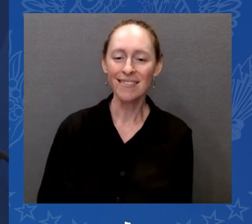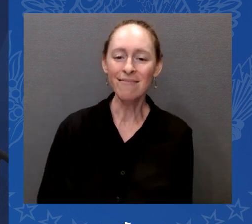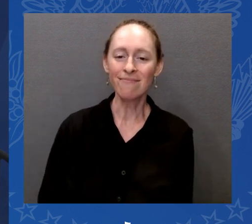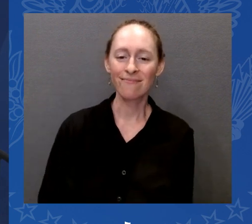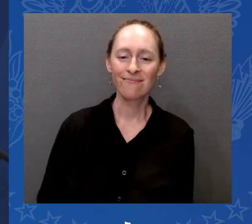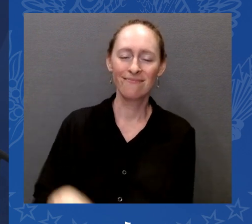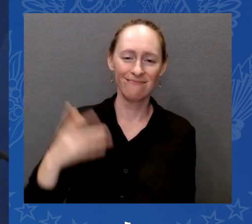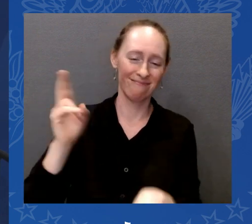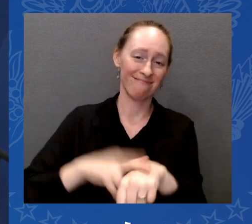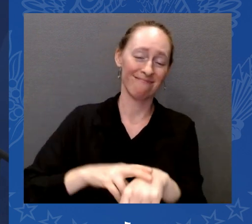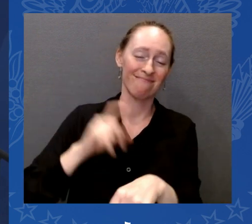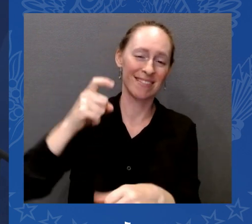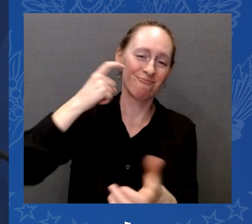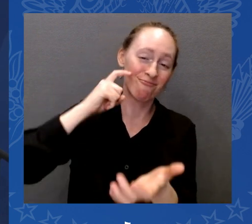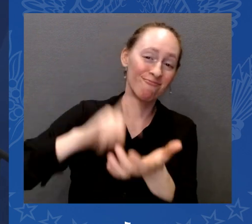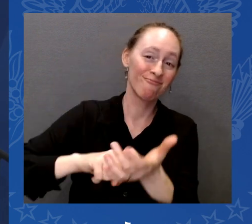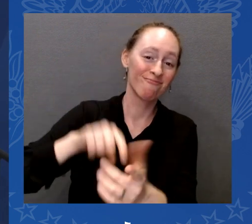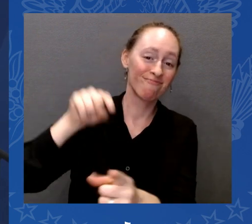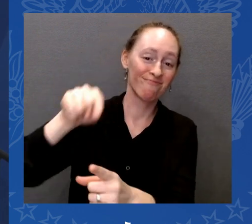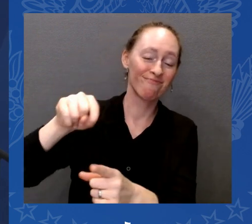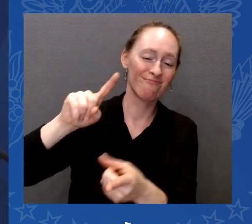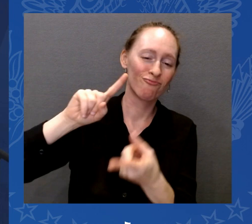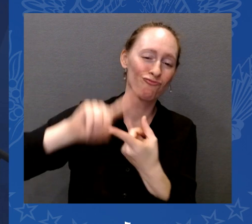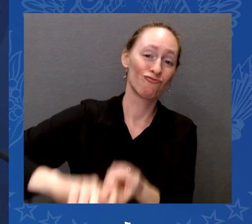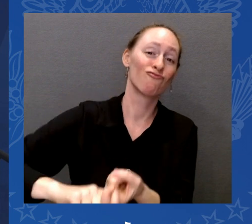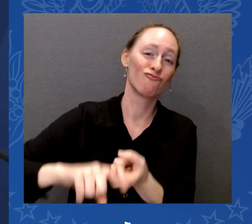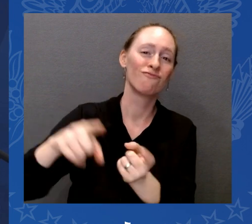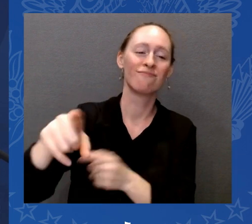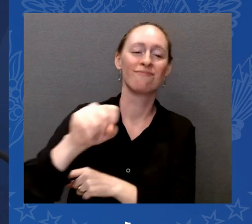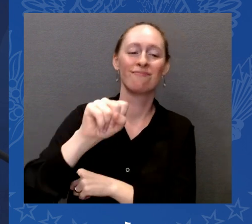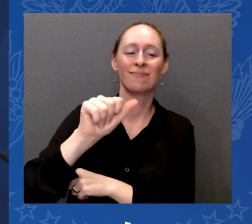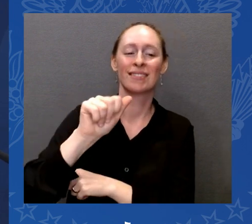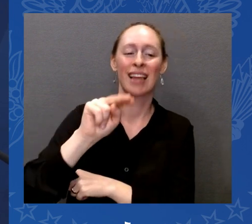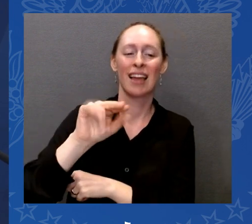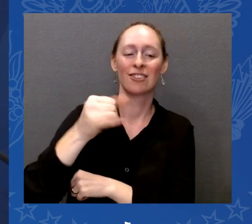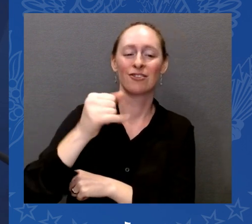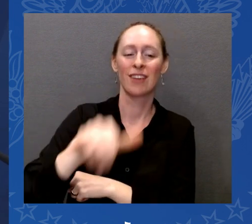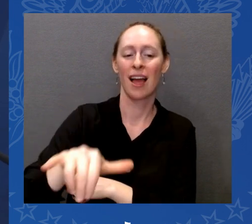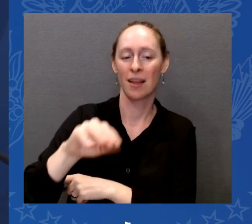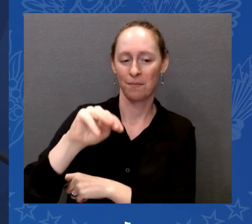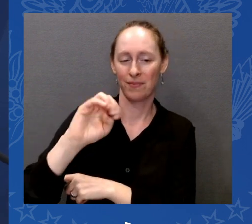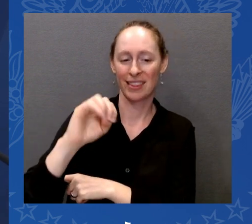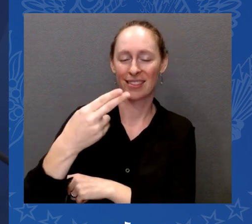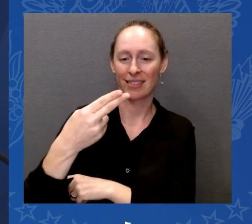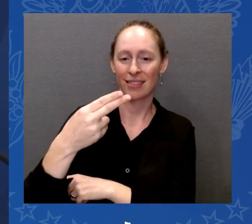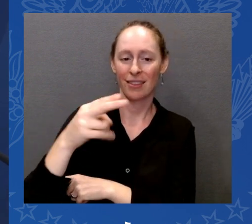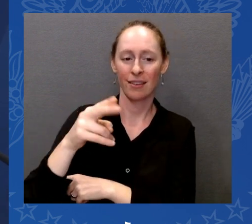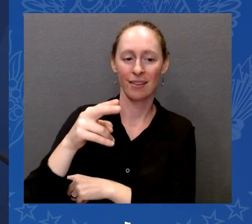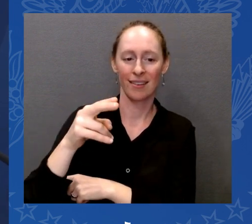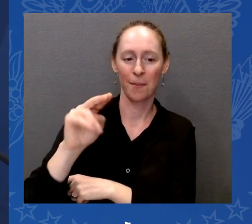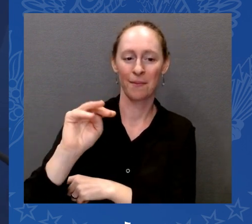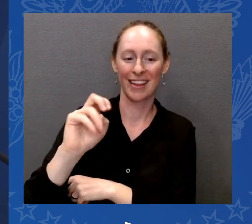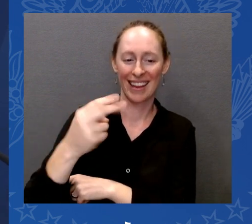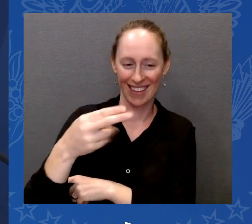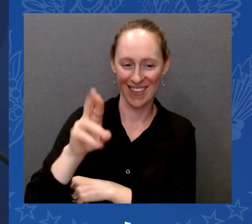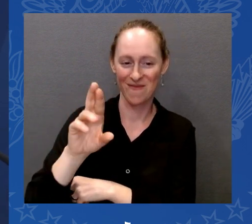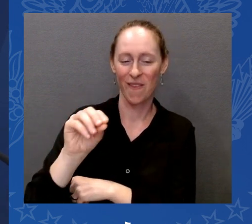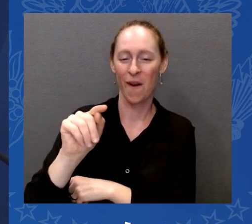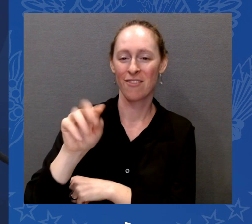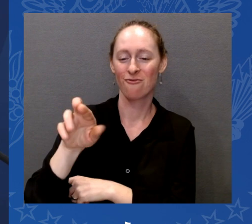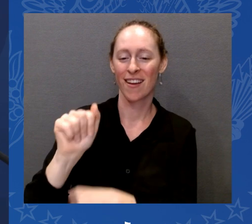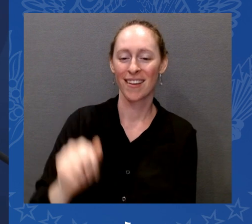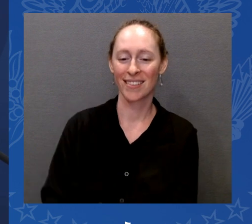Sanjay Mehrotra, who built one of America's most innovative companies and is now following through on his